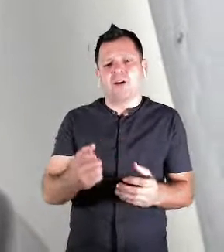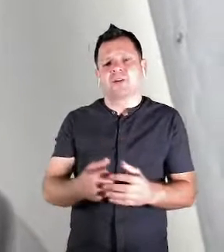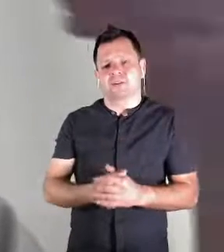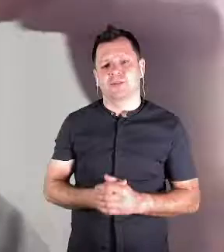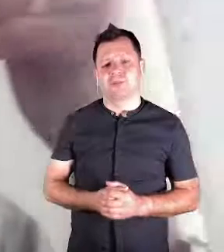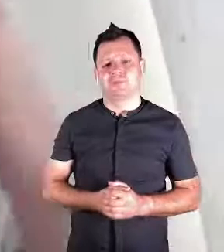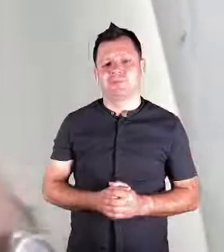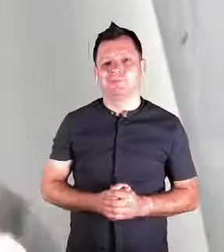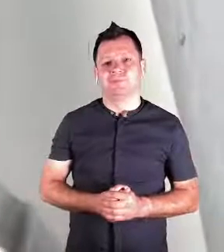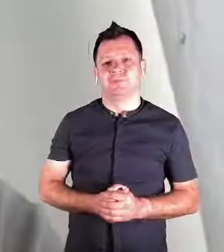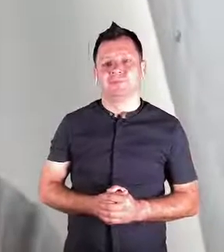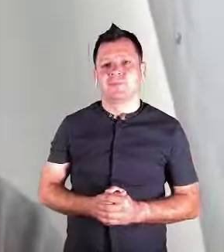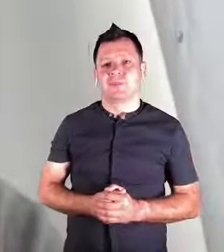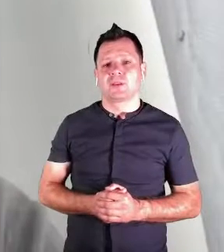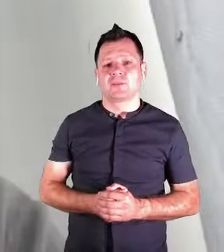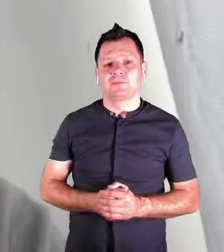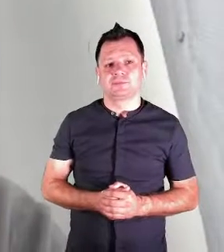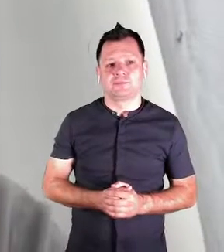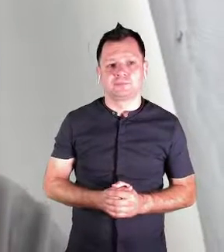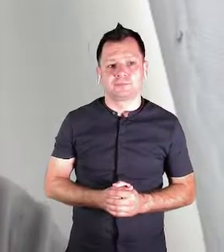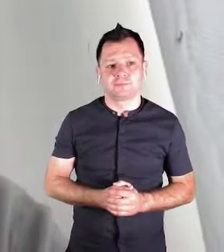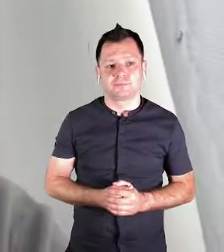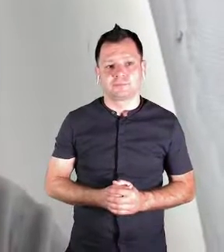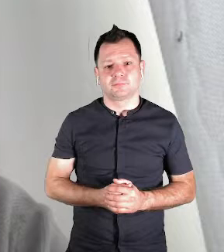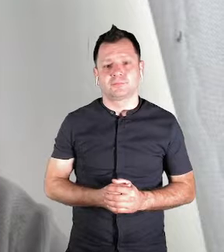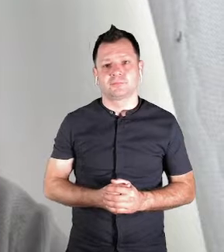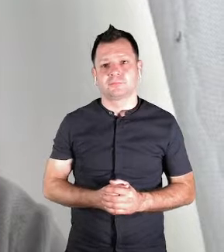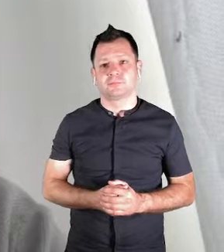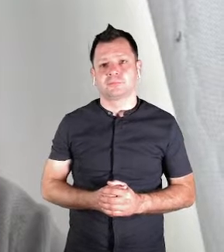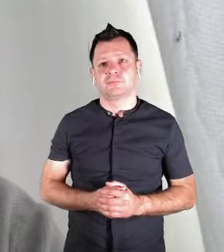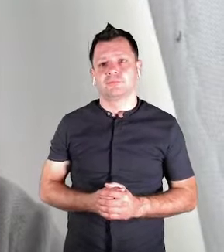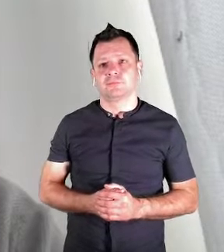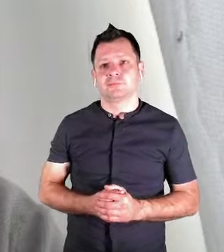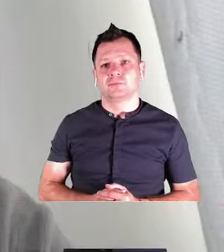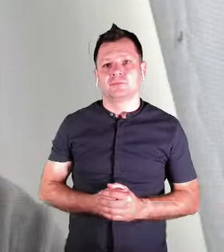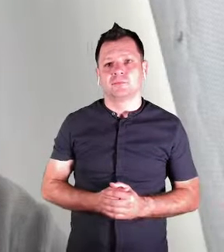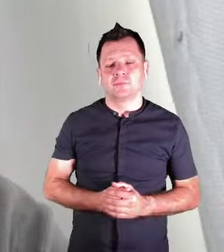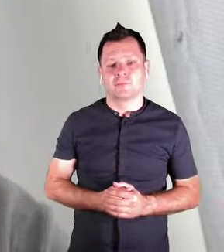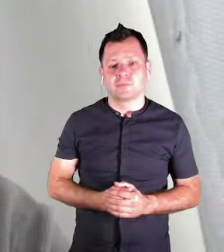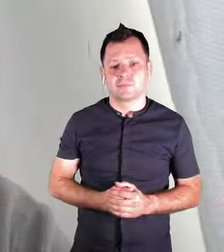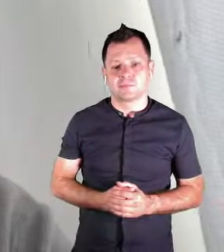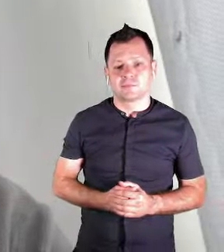strive to be modern, that would do us good, I think.